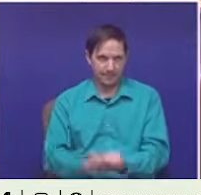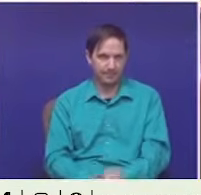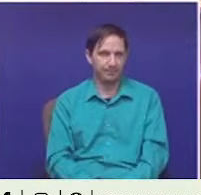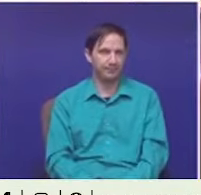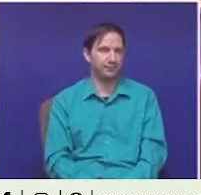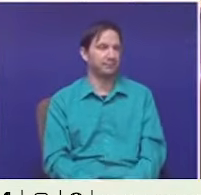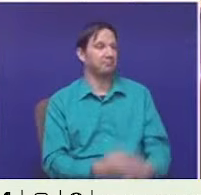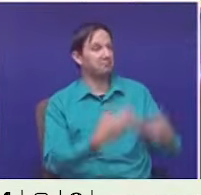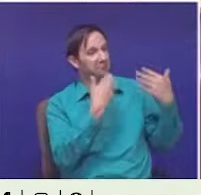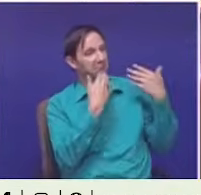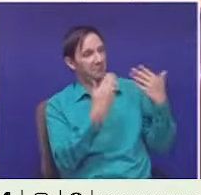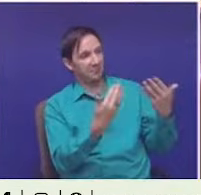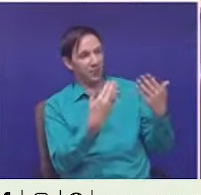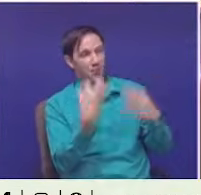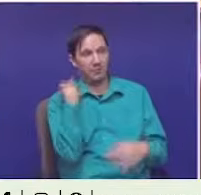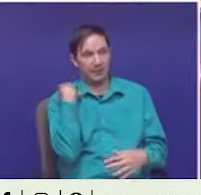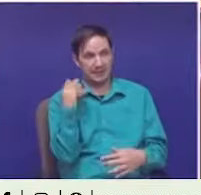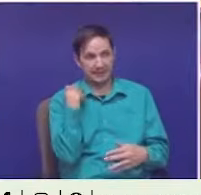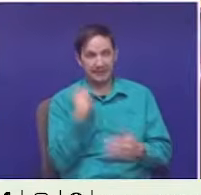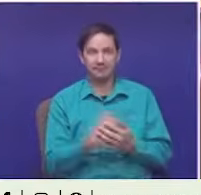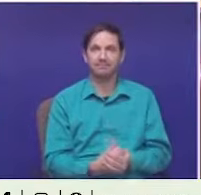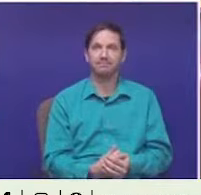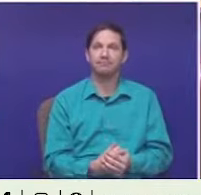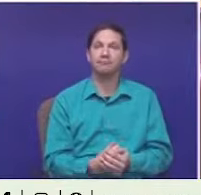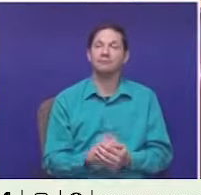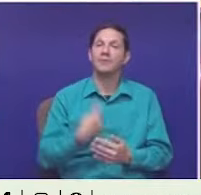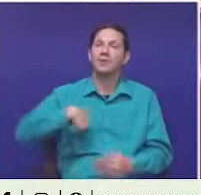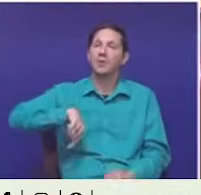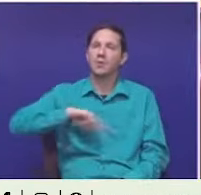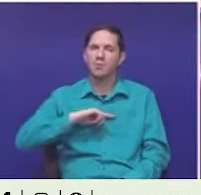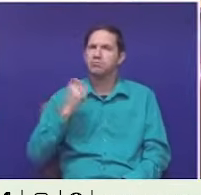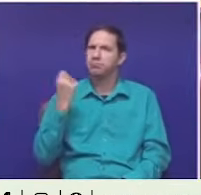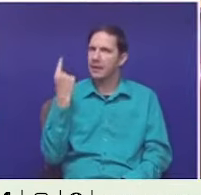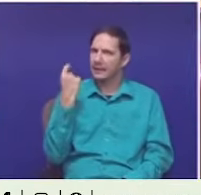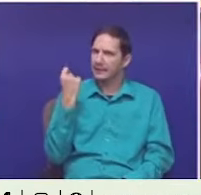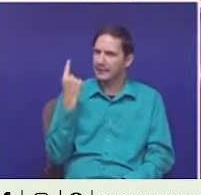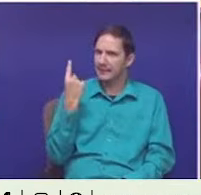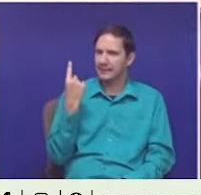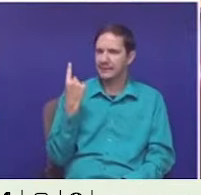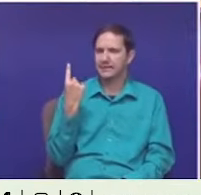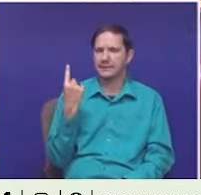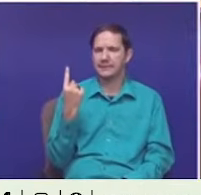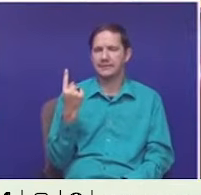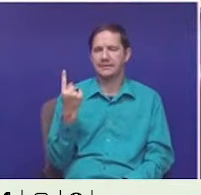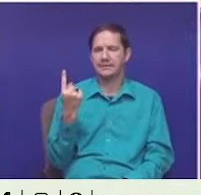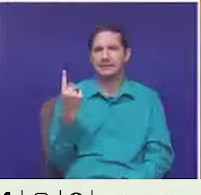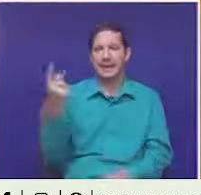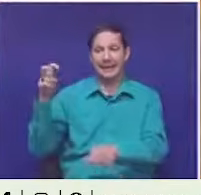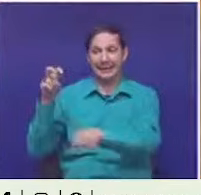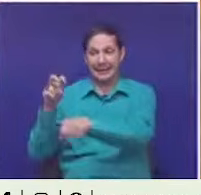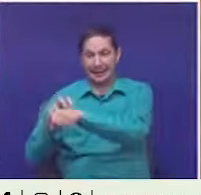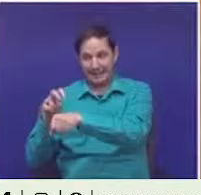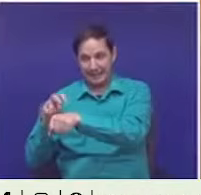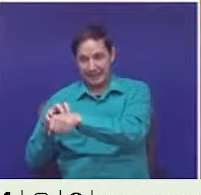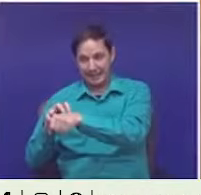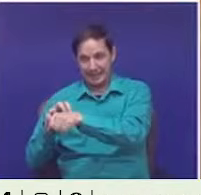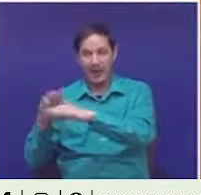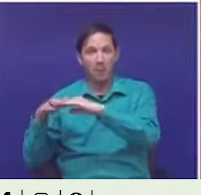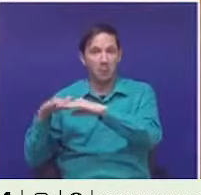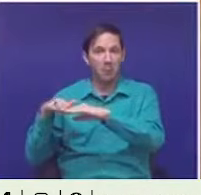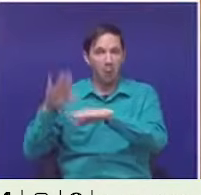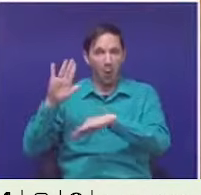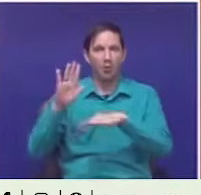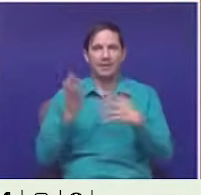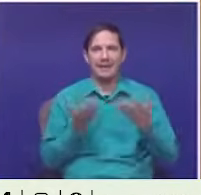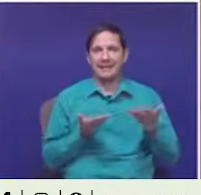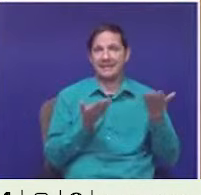Thank you, Minister. We understand that the demand exceeds the supply